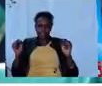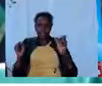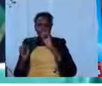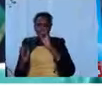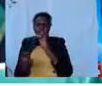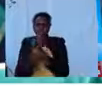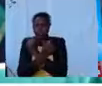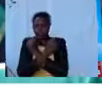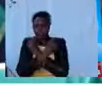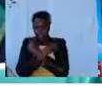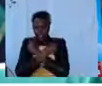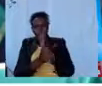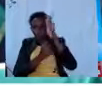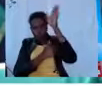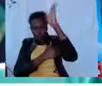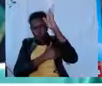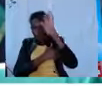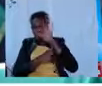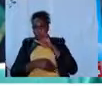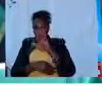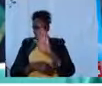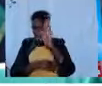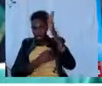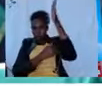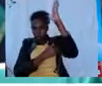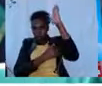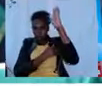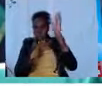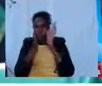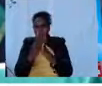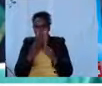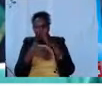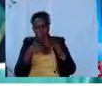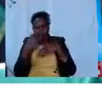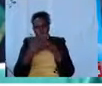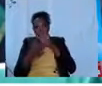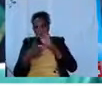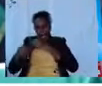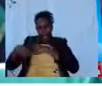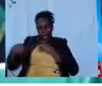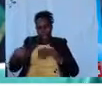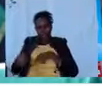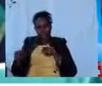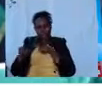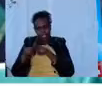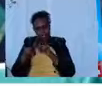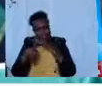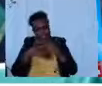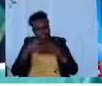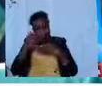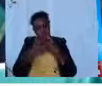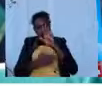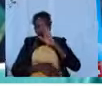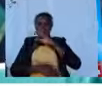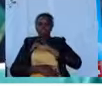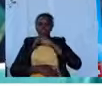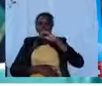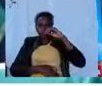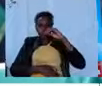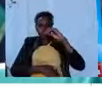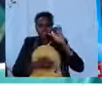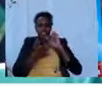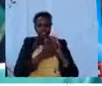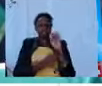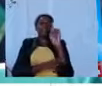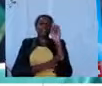to love God, your God, with all your heart and with all your soul. And that was